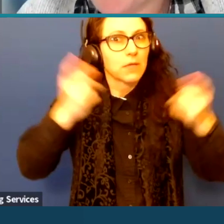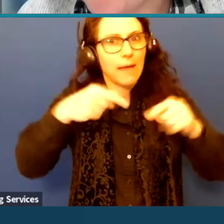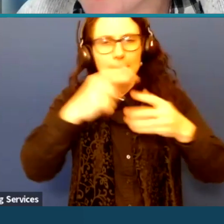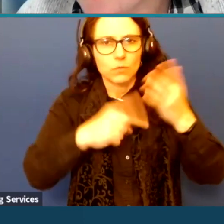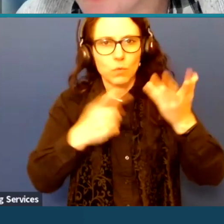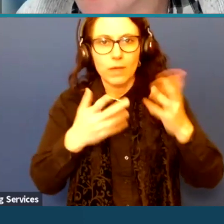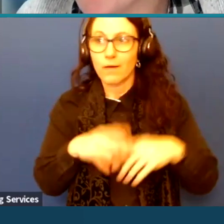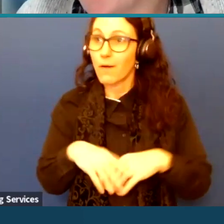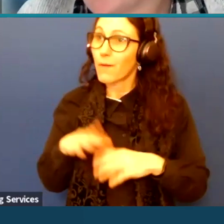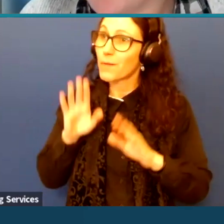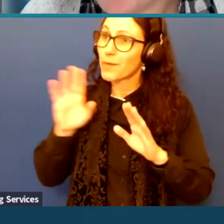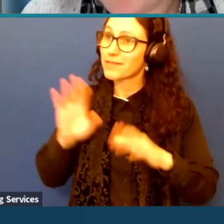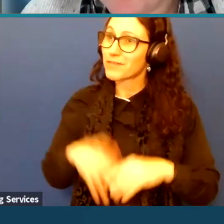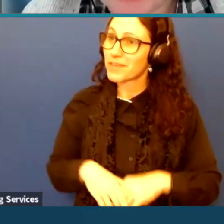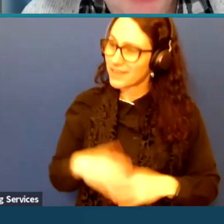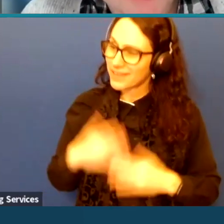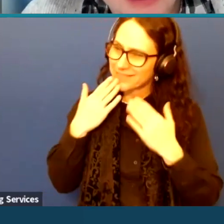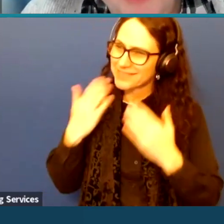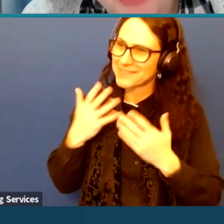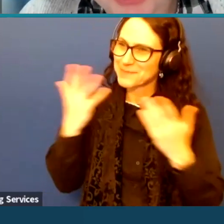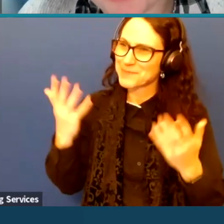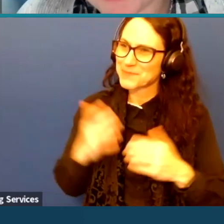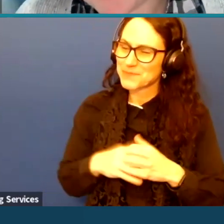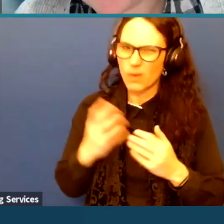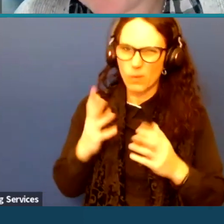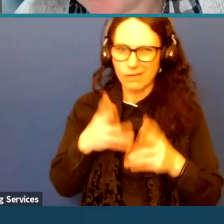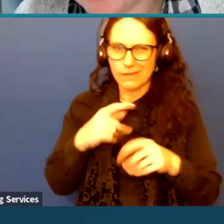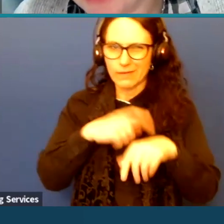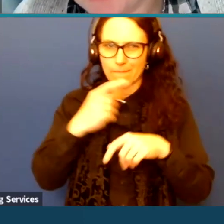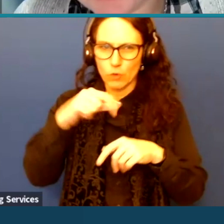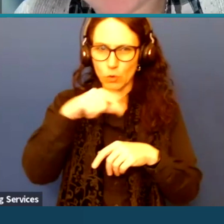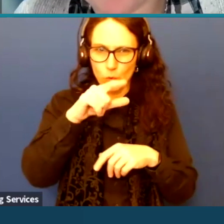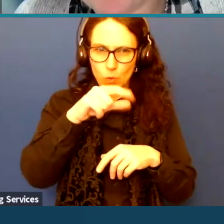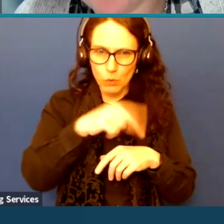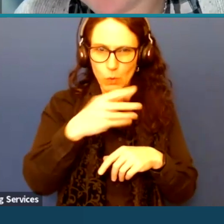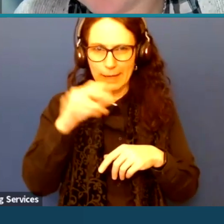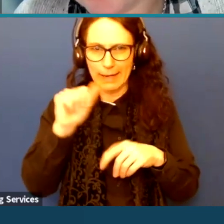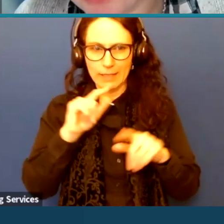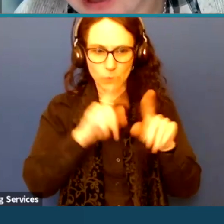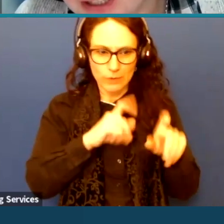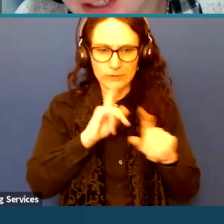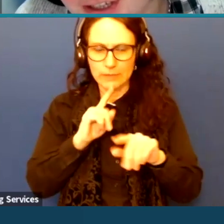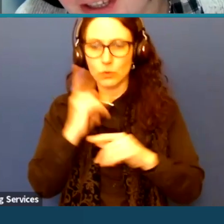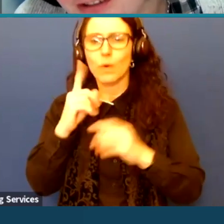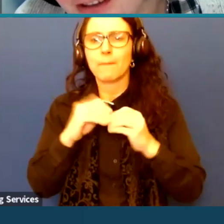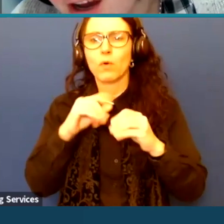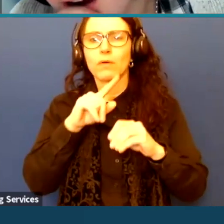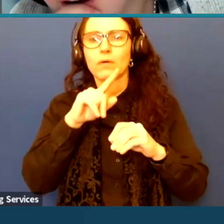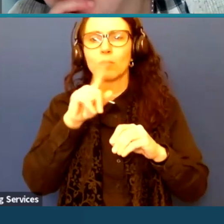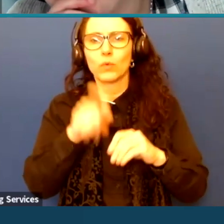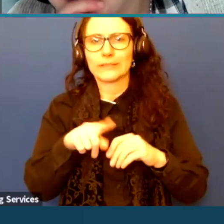Wonderful. Thank you so much. I want to leave time for our Q&A, so I'm going to just have one more question